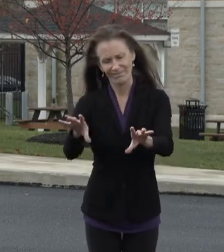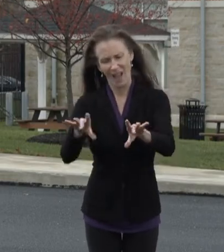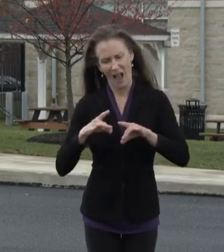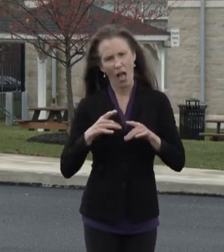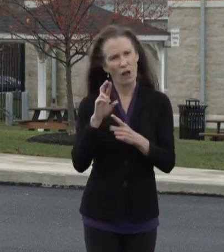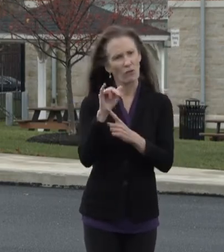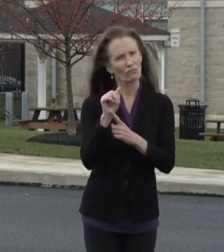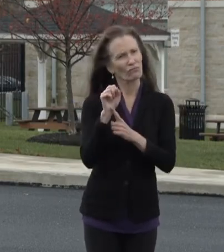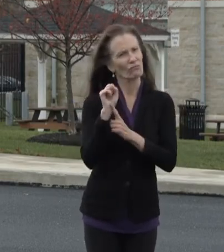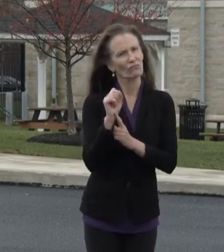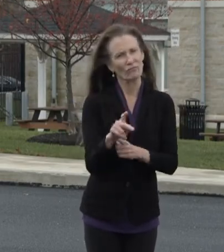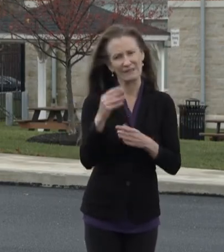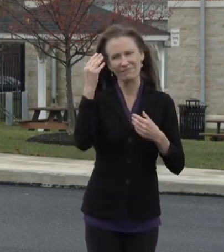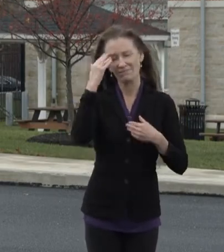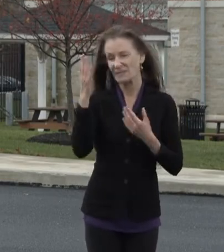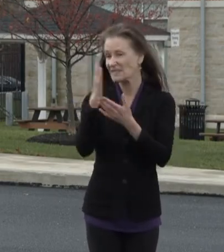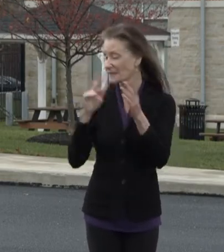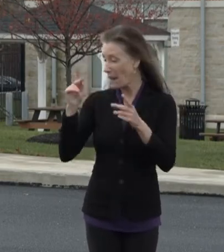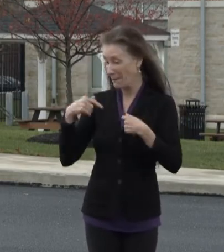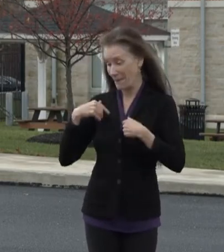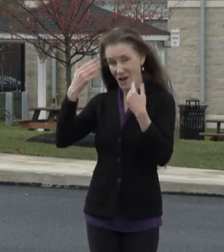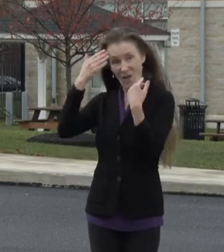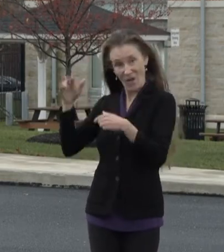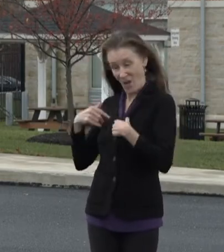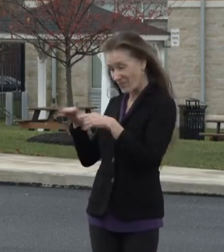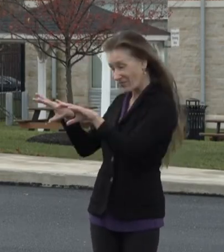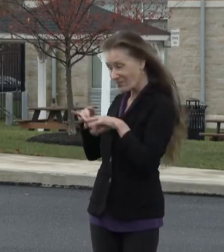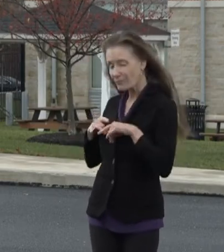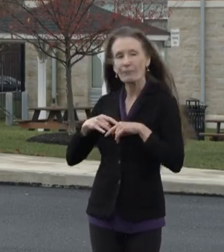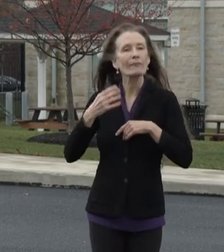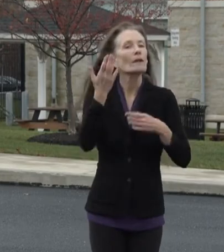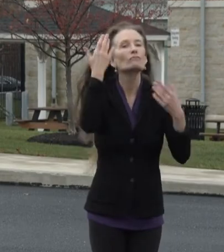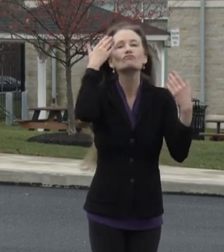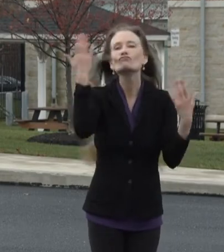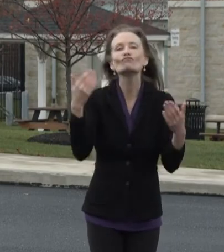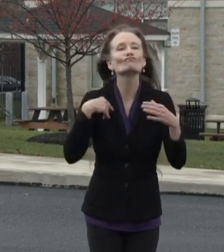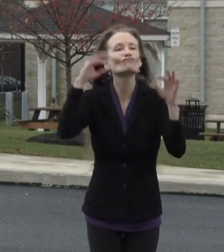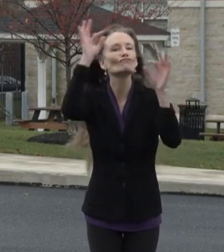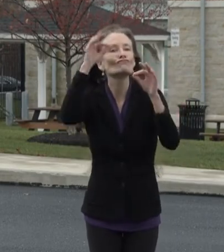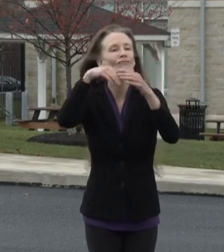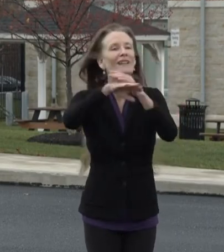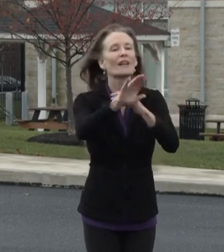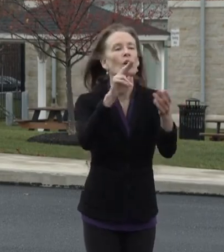asymptomatic COVID-19 and bring it into the facility unbeknownst to them.